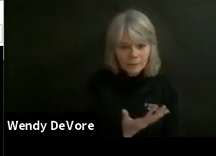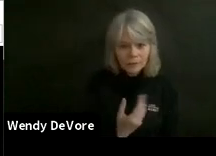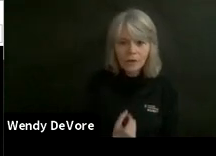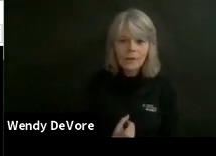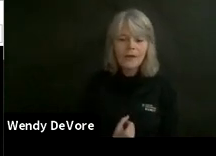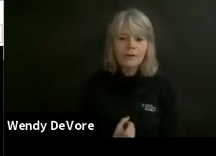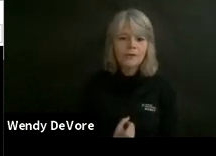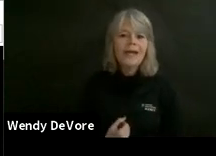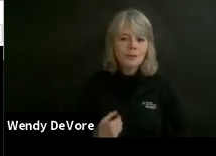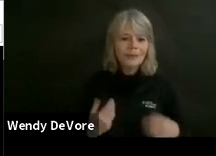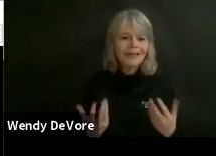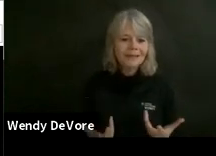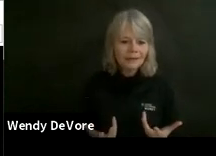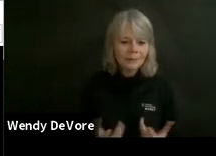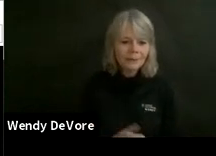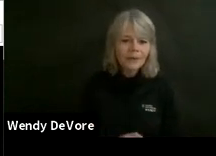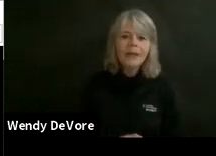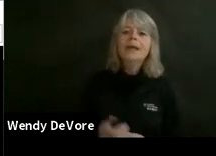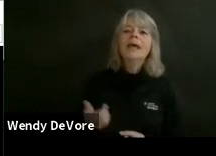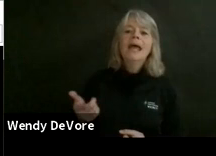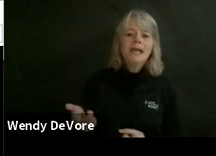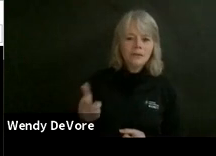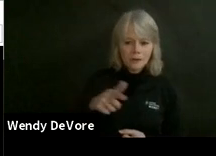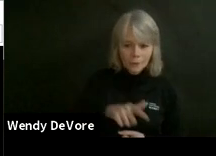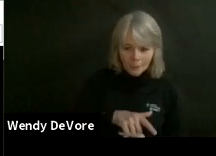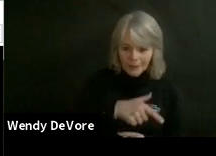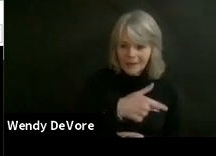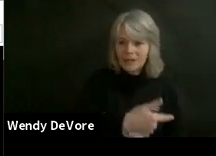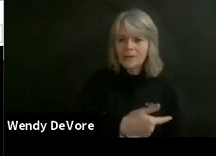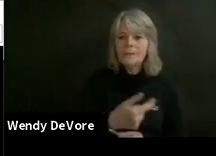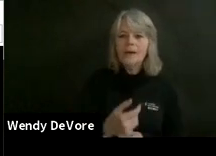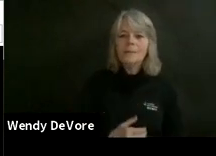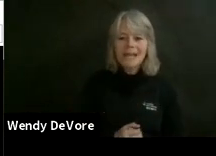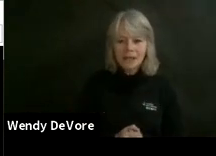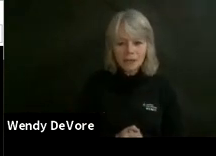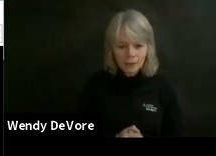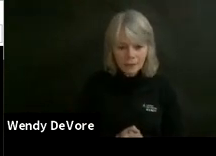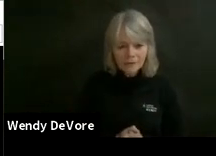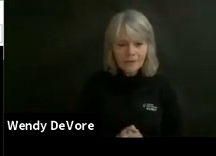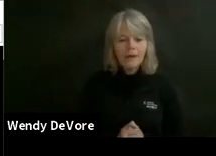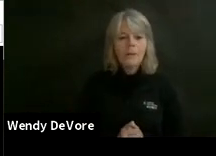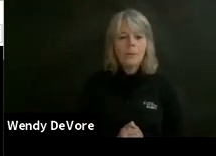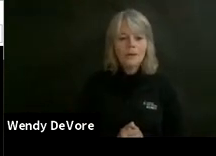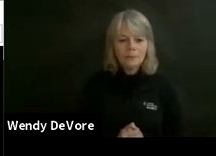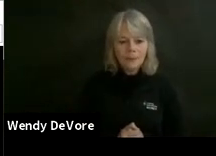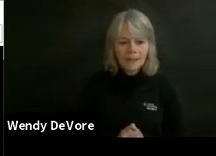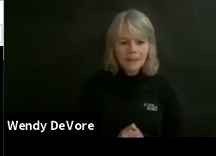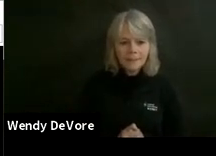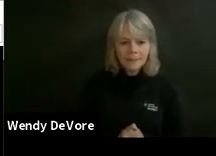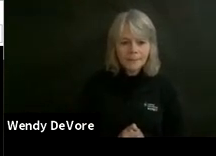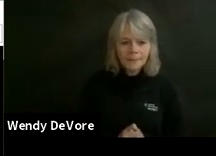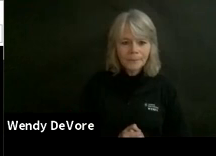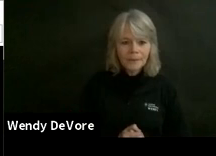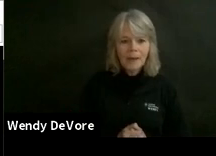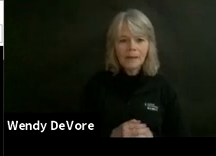again, just to show that you're trying to be able It's It's also important that you take turns when speaking